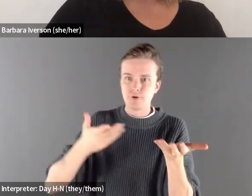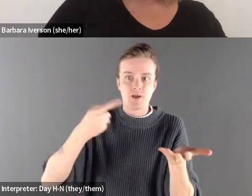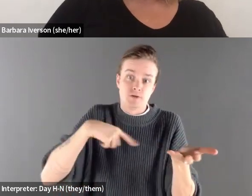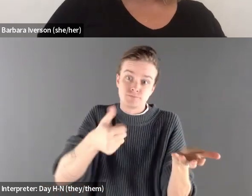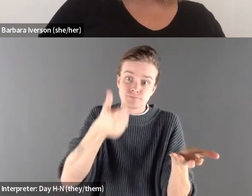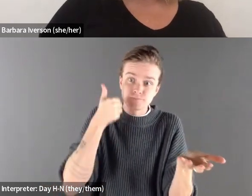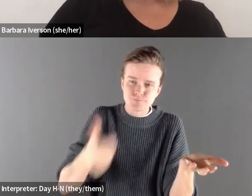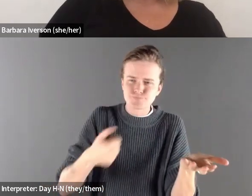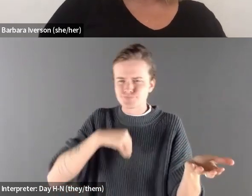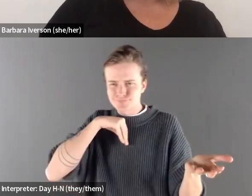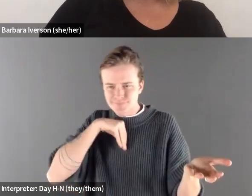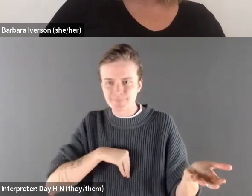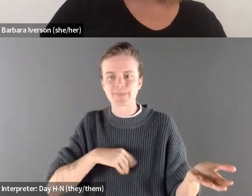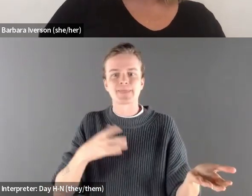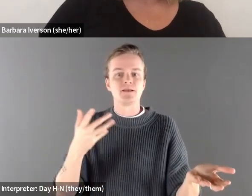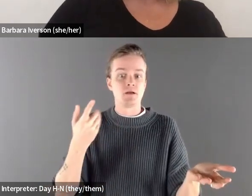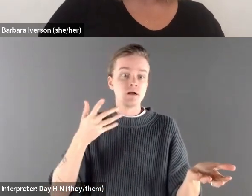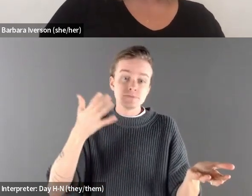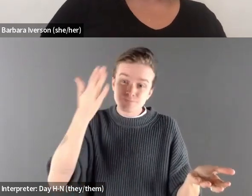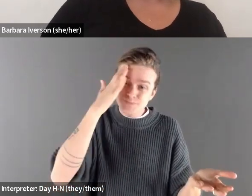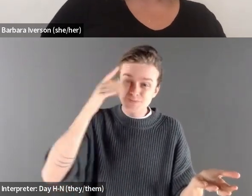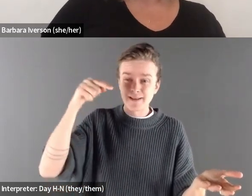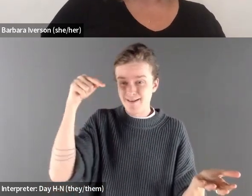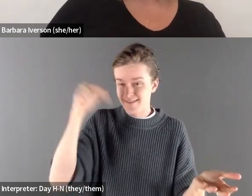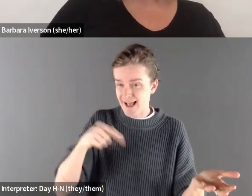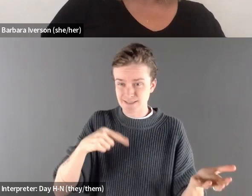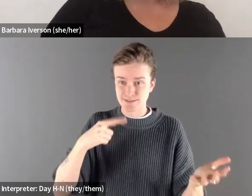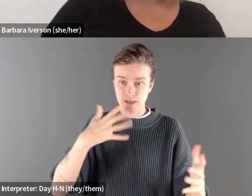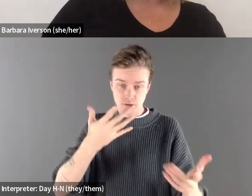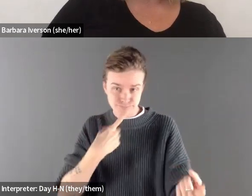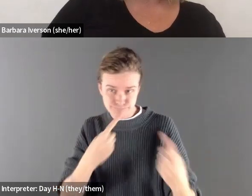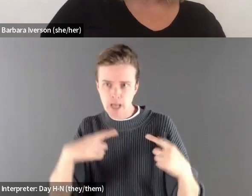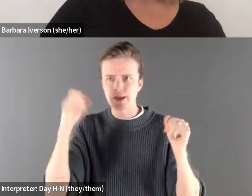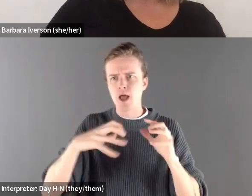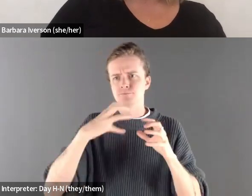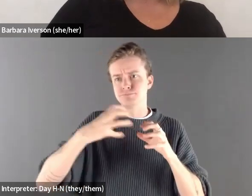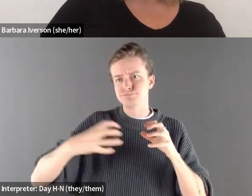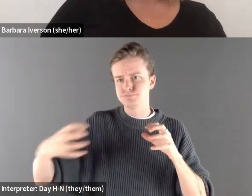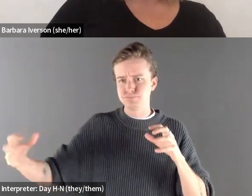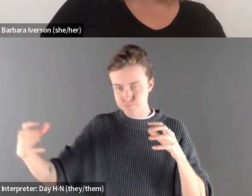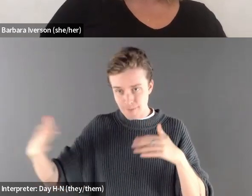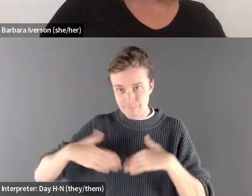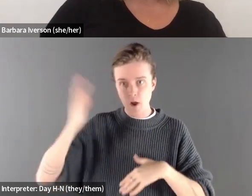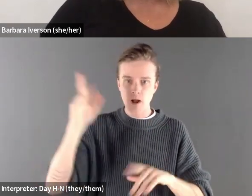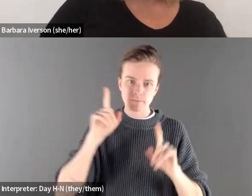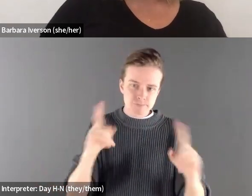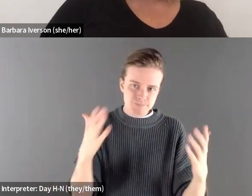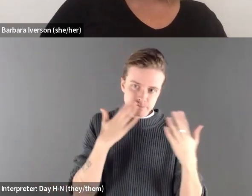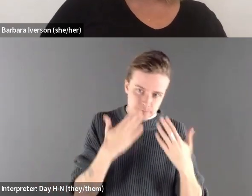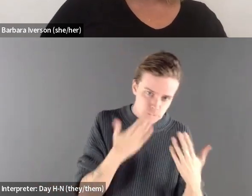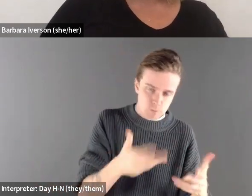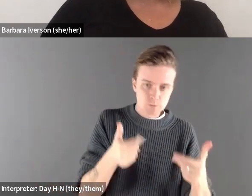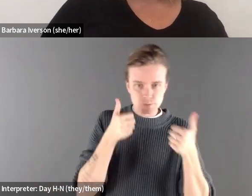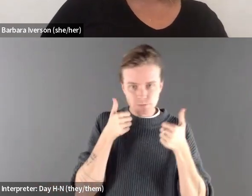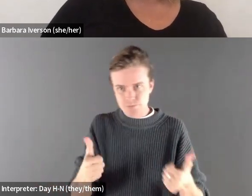through, that you could find yourself talking for another 30 minutes. But thank you so much. Thank you so much, Francesca and Matt,